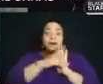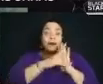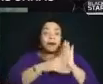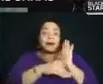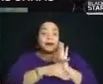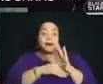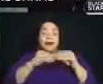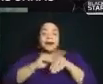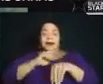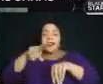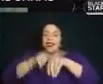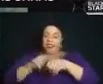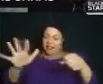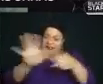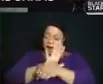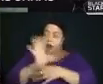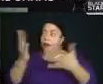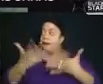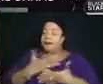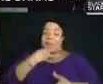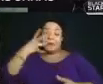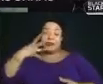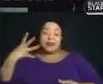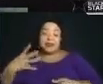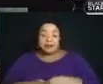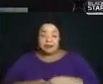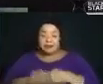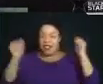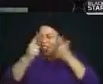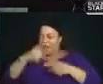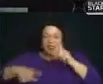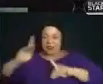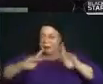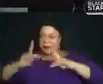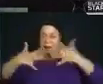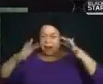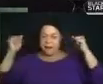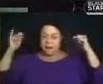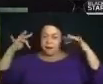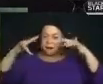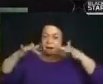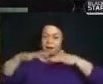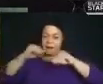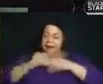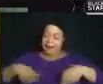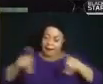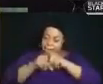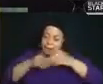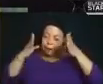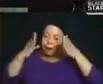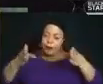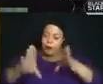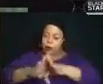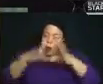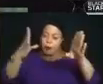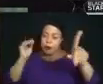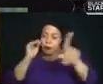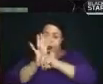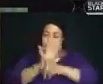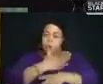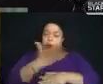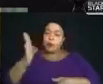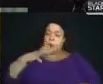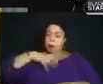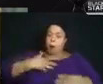these same streets to openly expose the moral crises throughout our history.